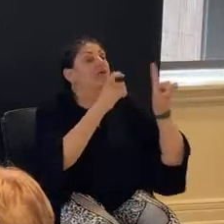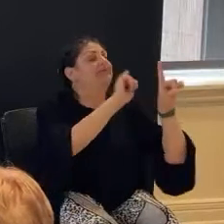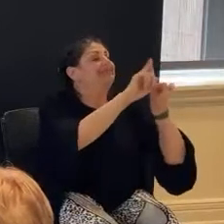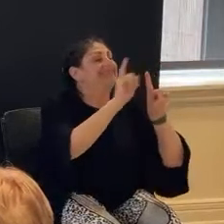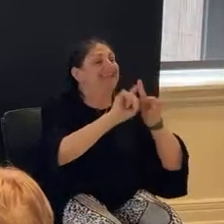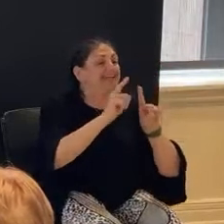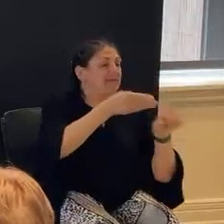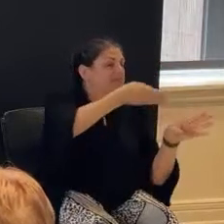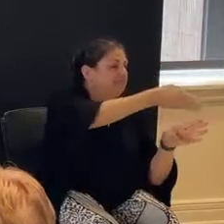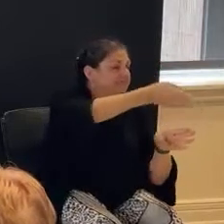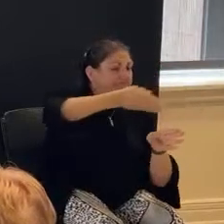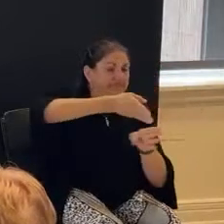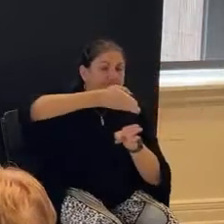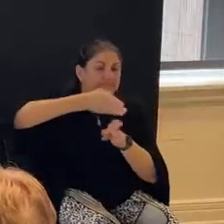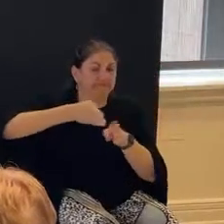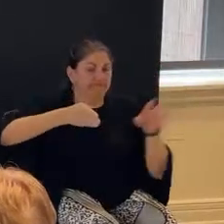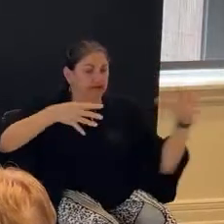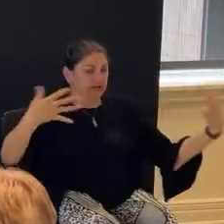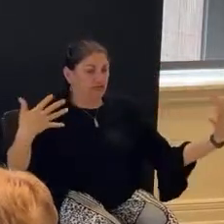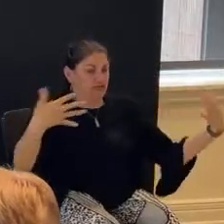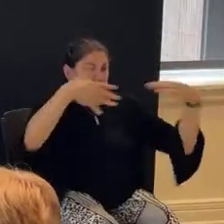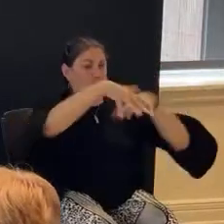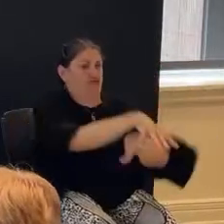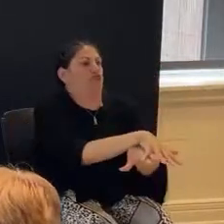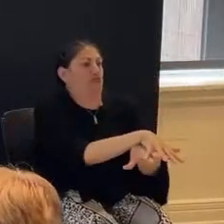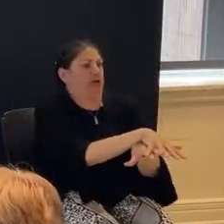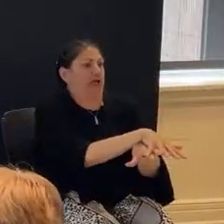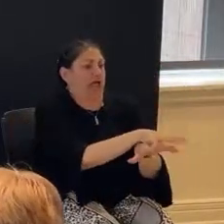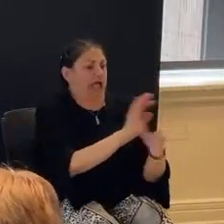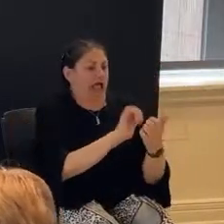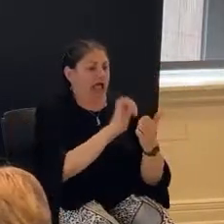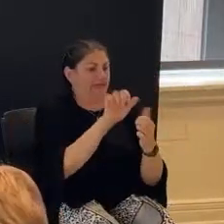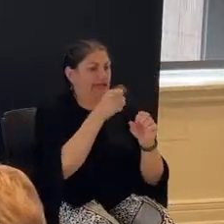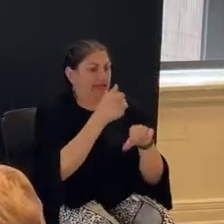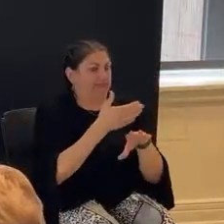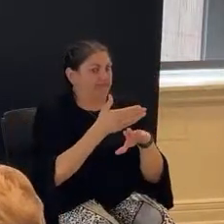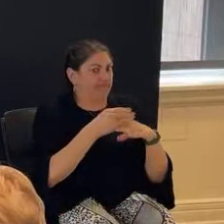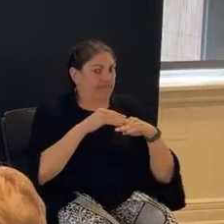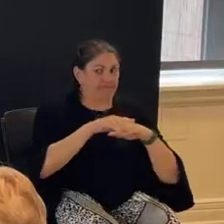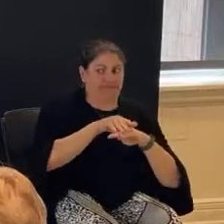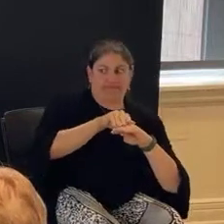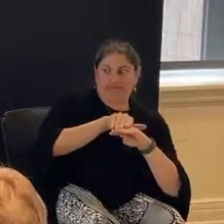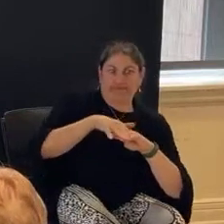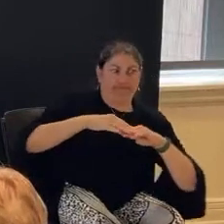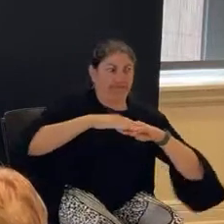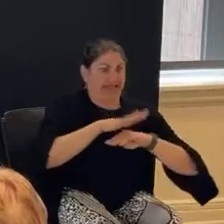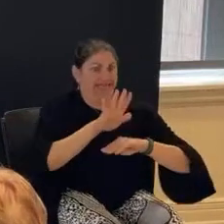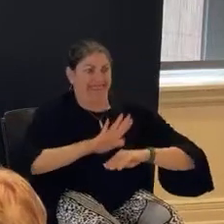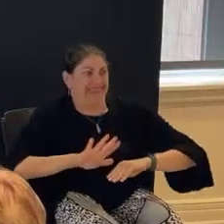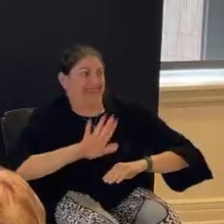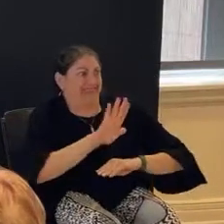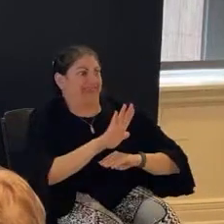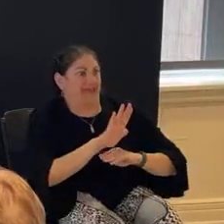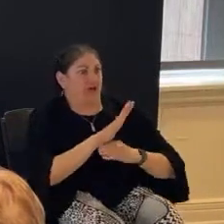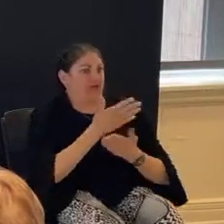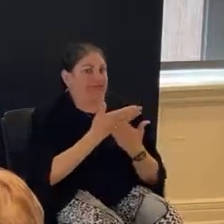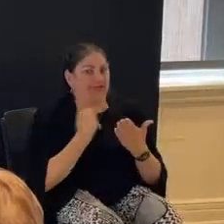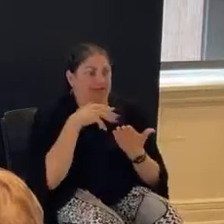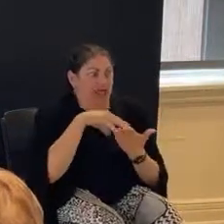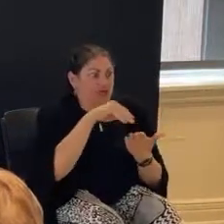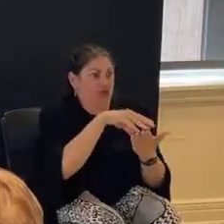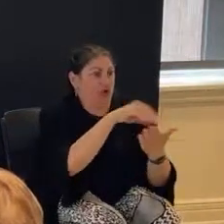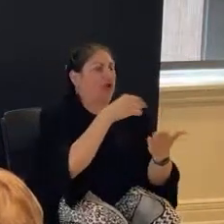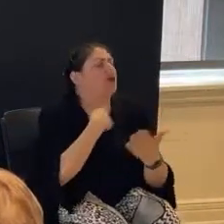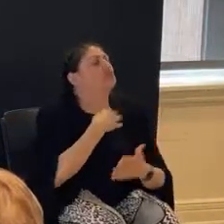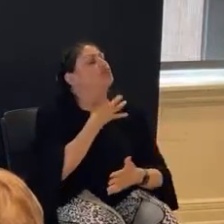sort of converging and how that can enrich their discoveries. I'm wondering sort of if you have